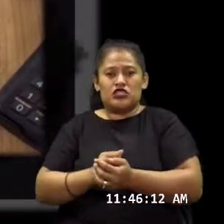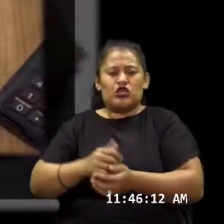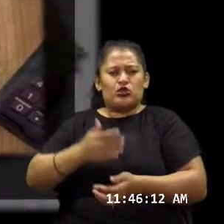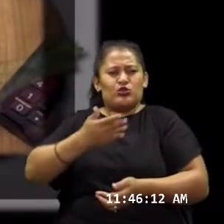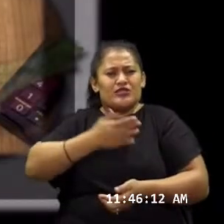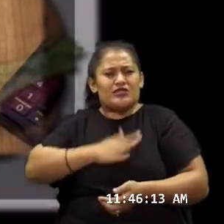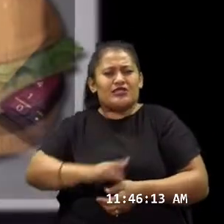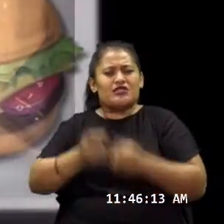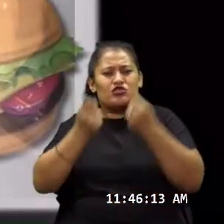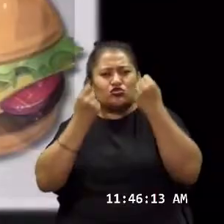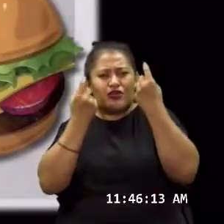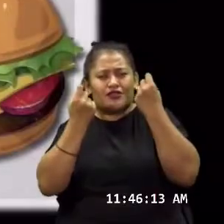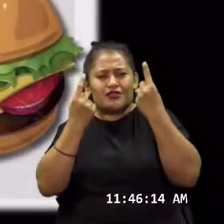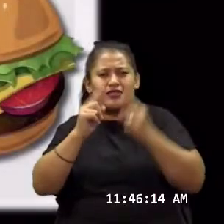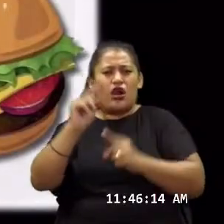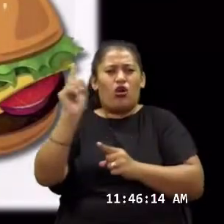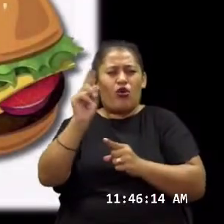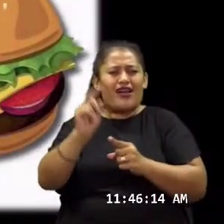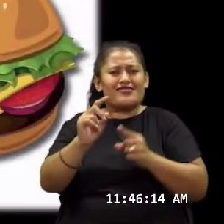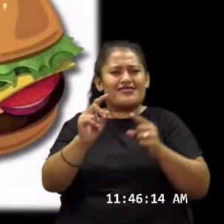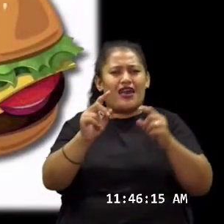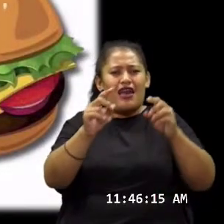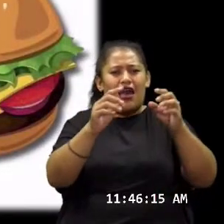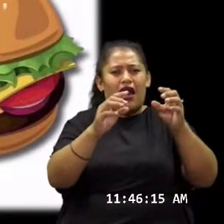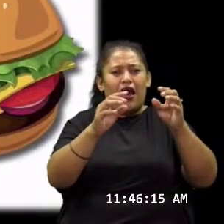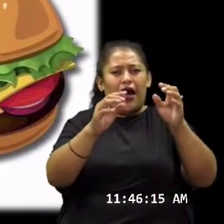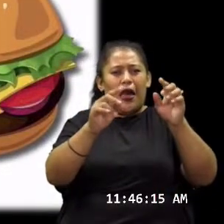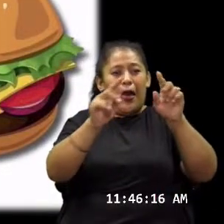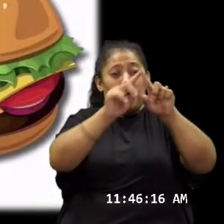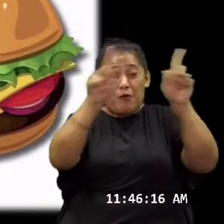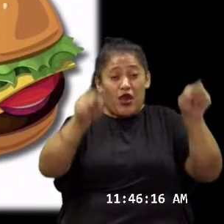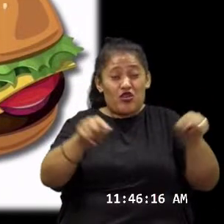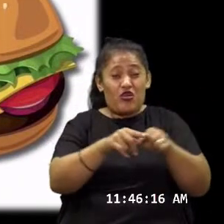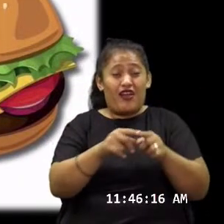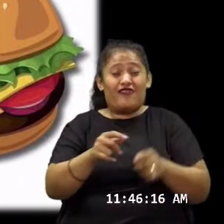to understand what a paragraph is.